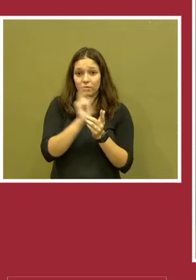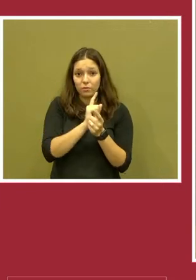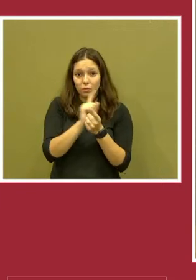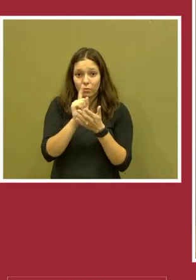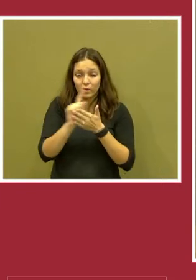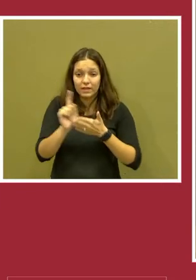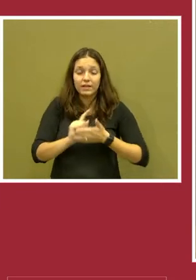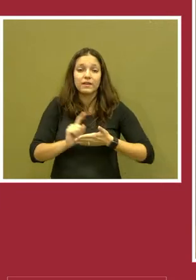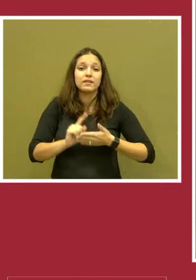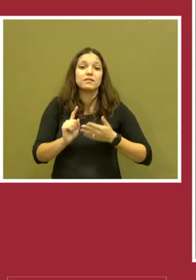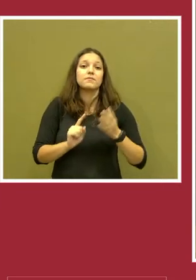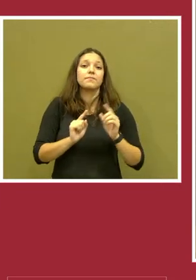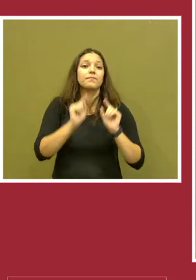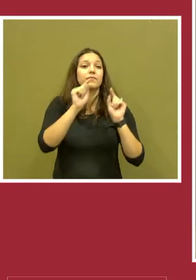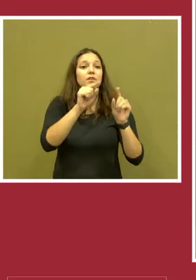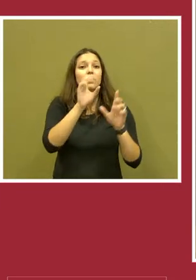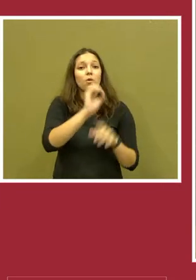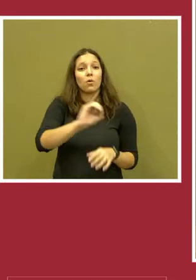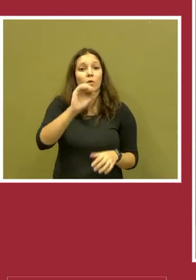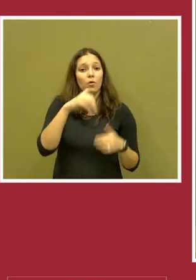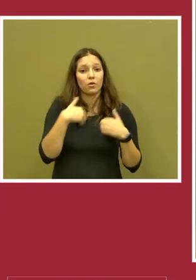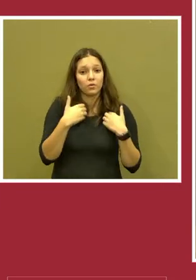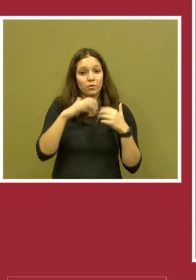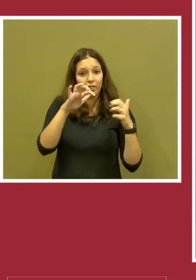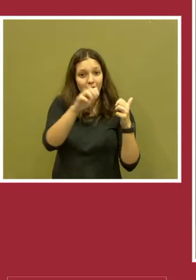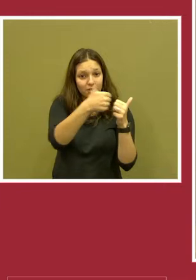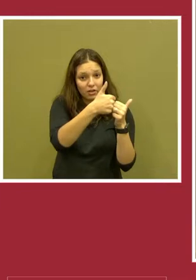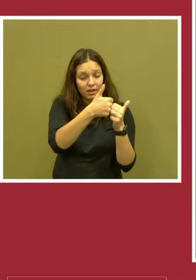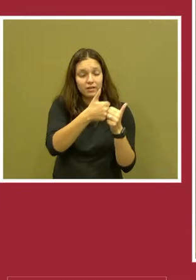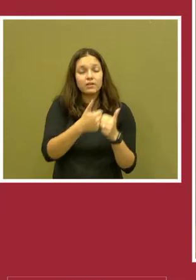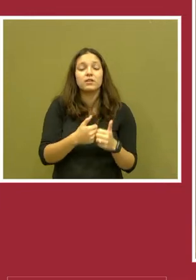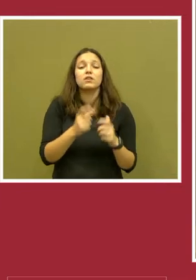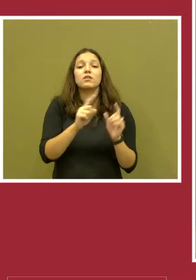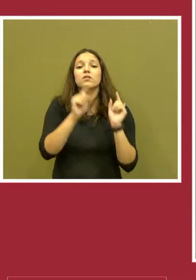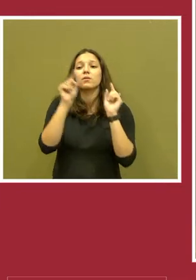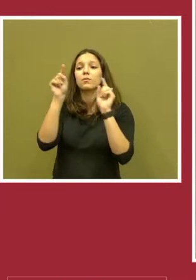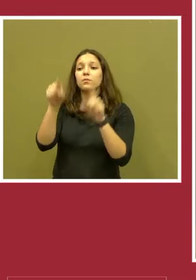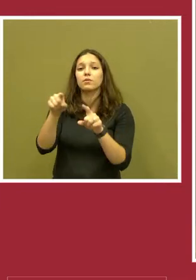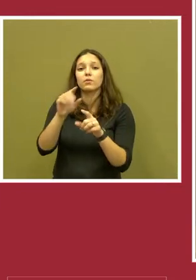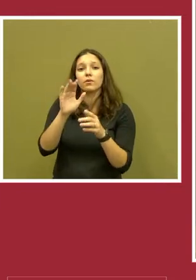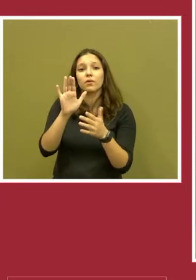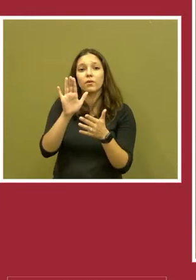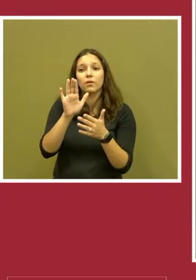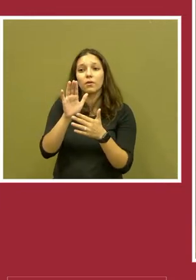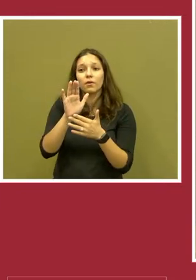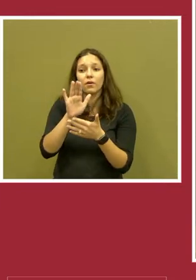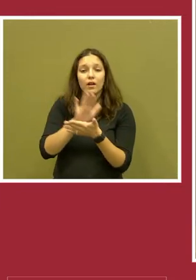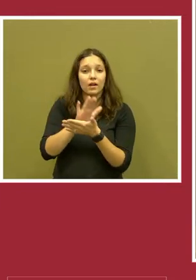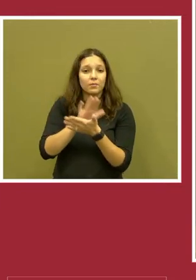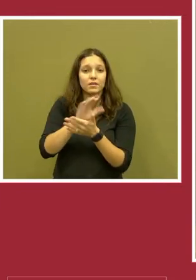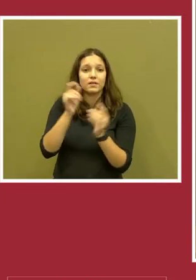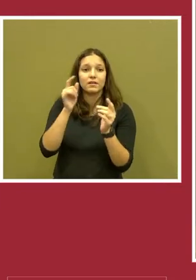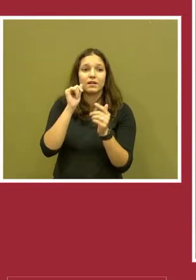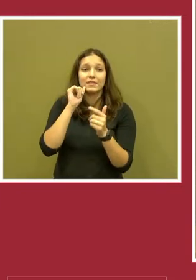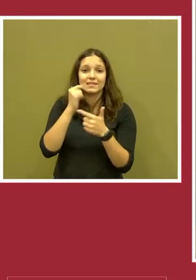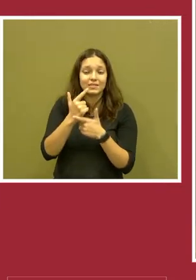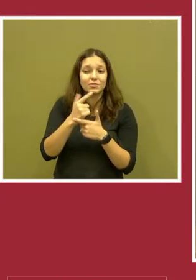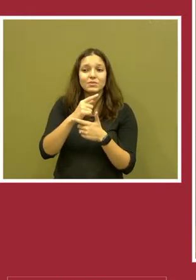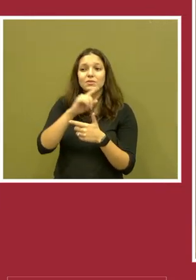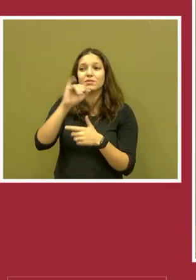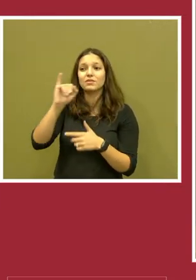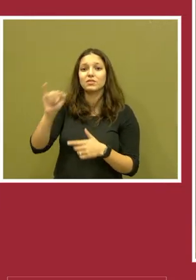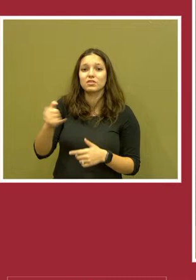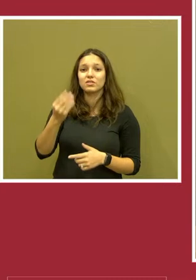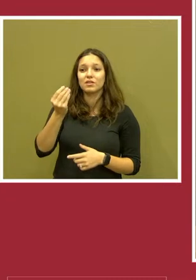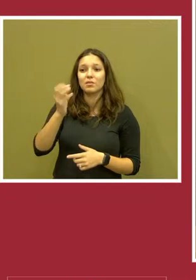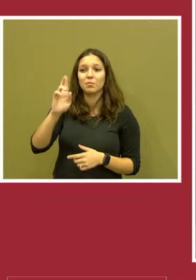go to Oregon Youth Challenge. I was able to go to Academy at Sisters, JBARJ, and then